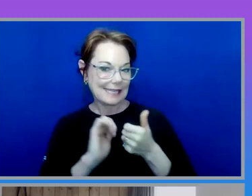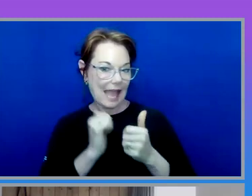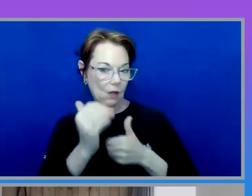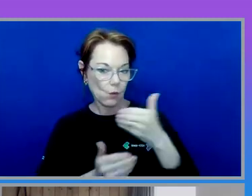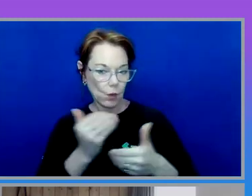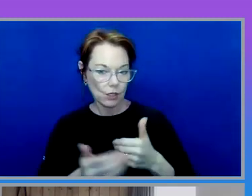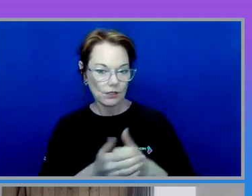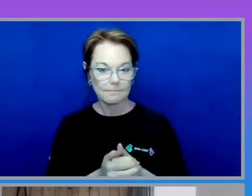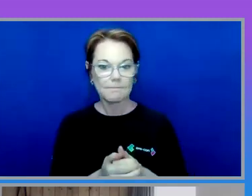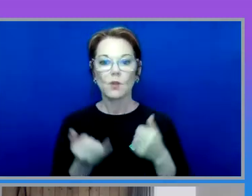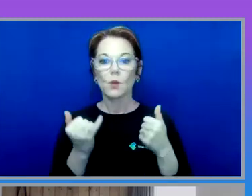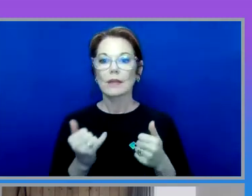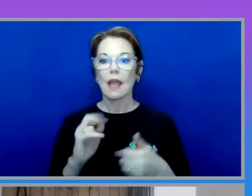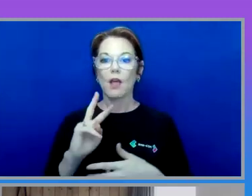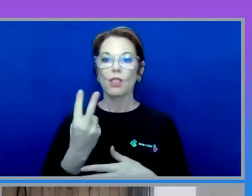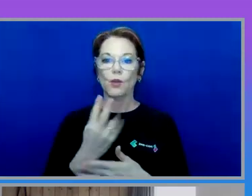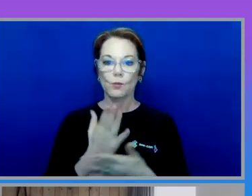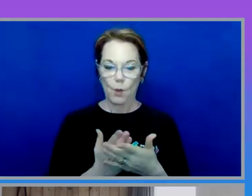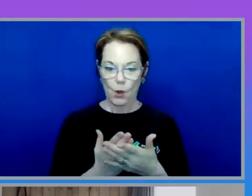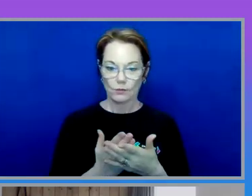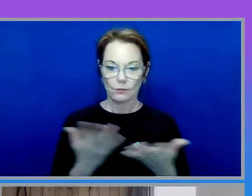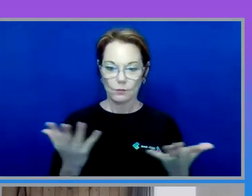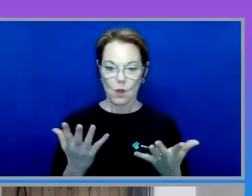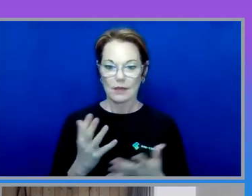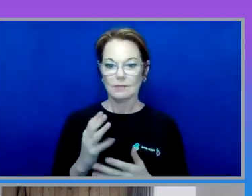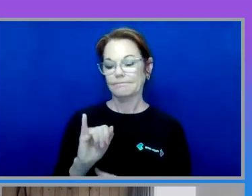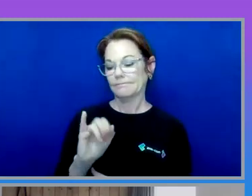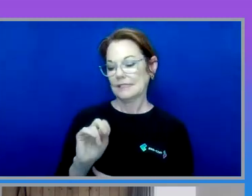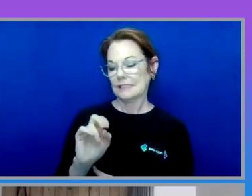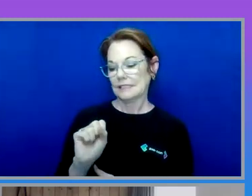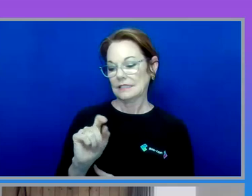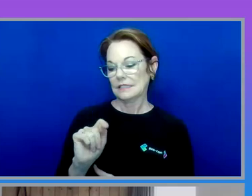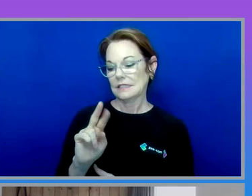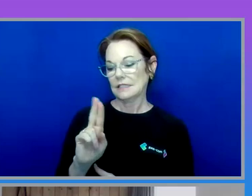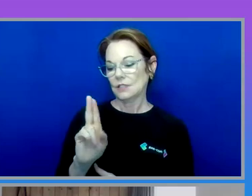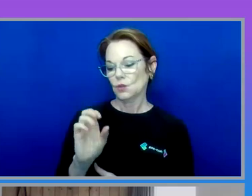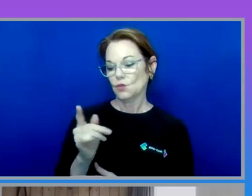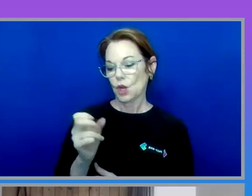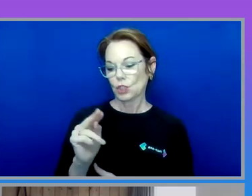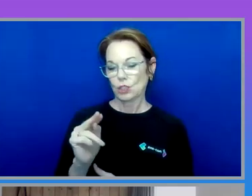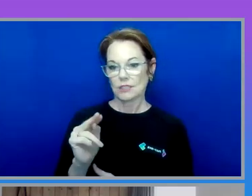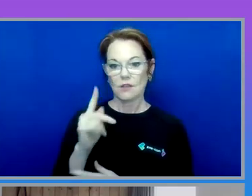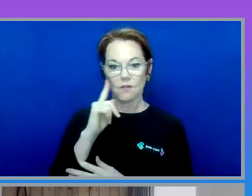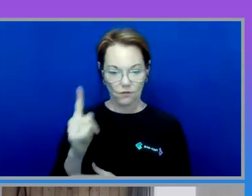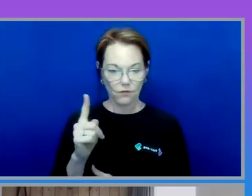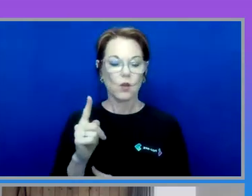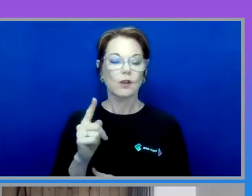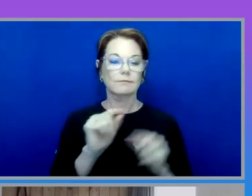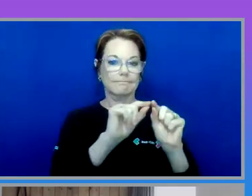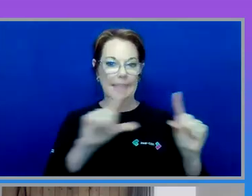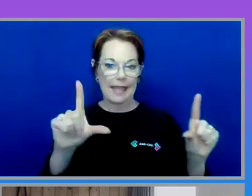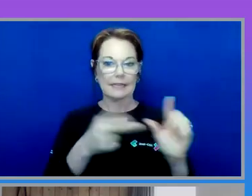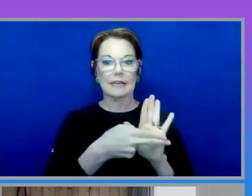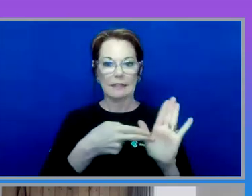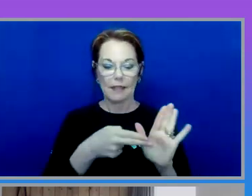Okay, so now to the third part of this, instructions. Sorry, the third part of heading, labels, and instructions section,